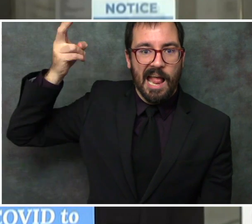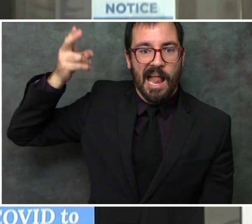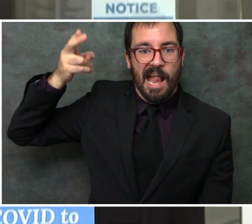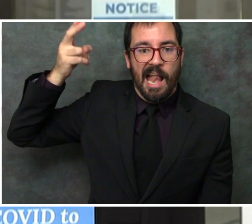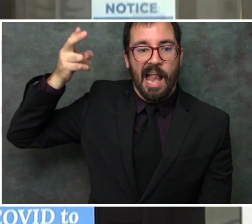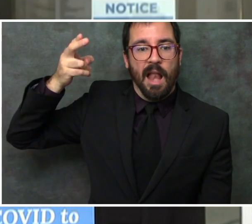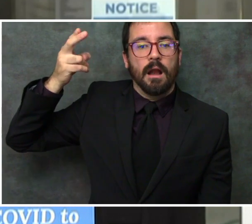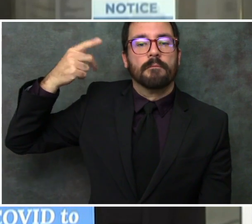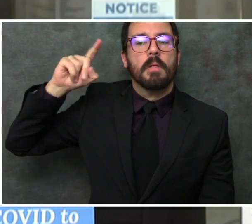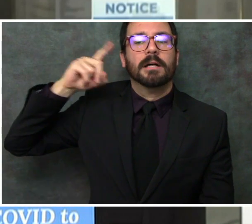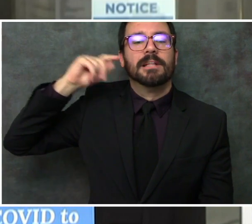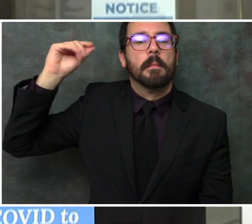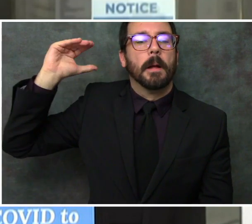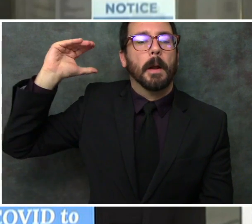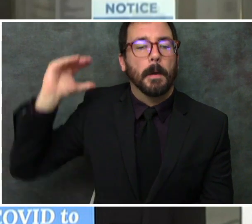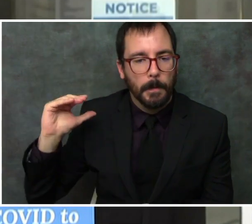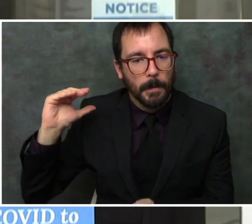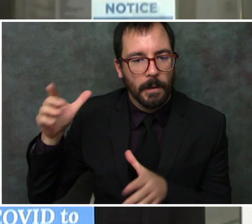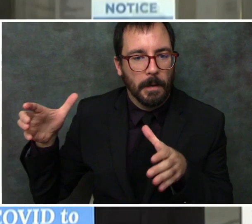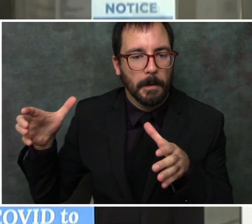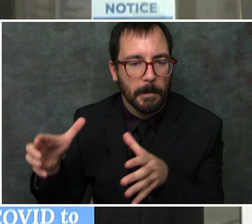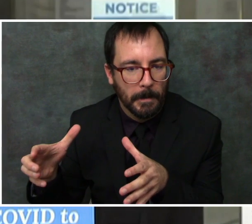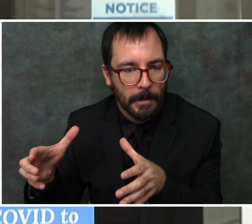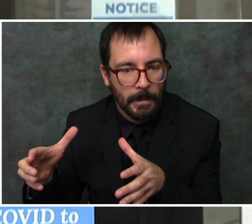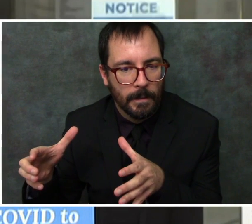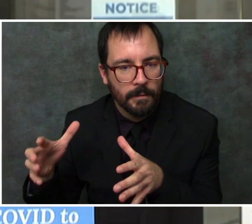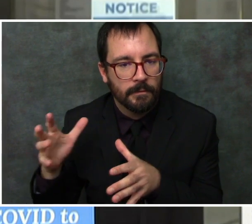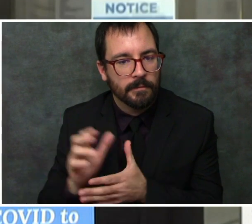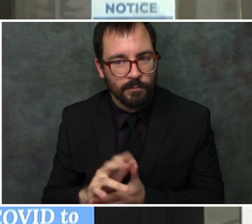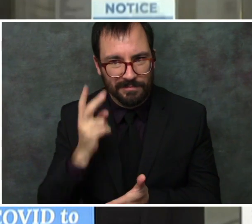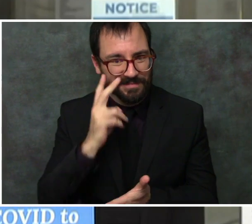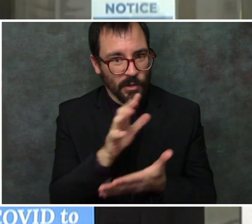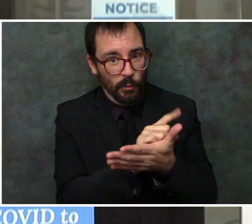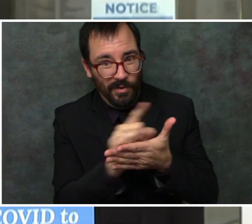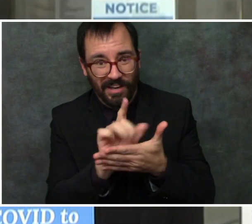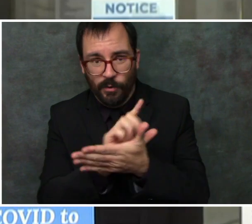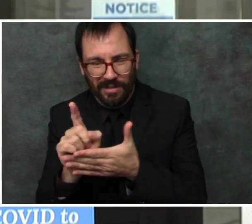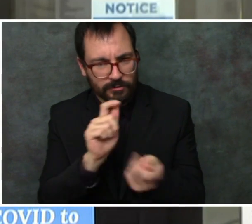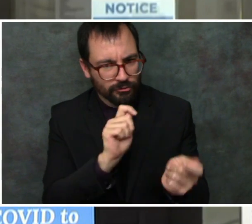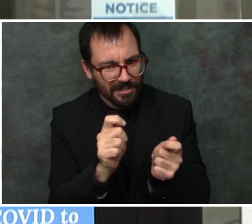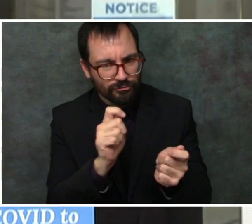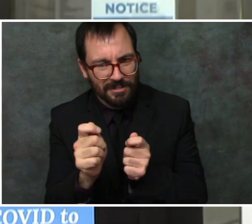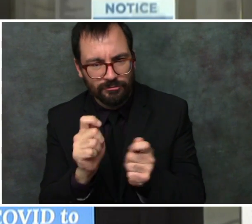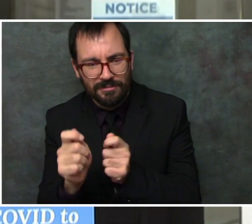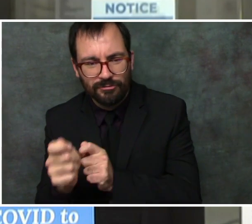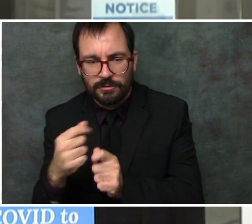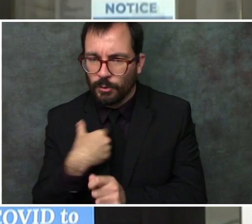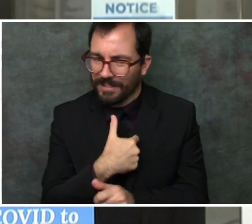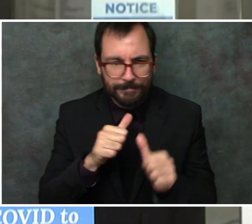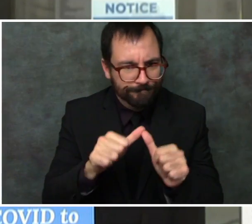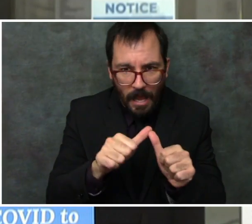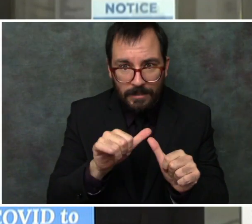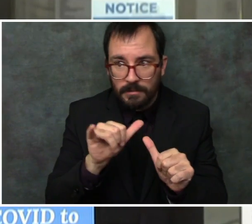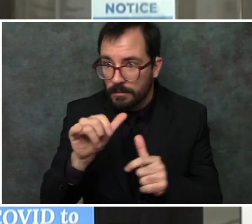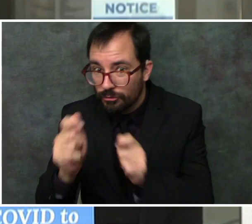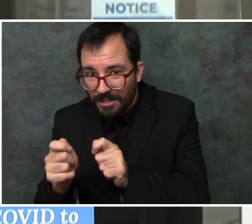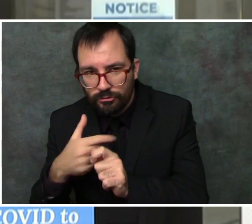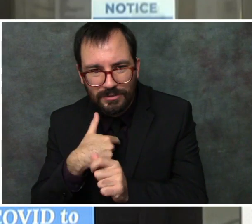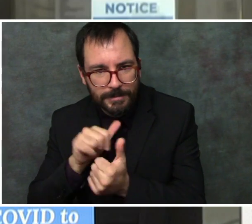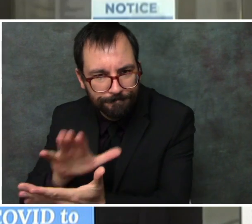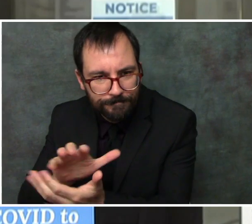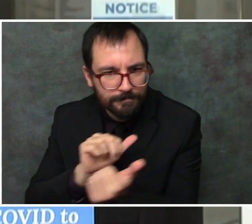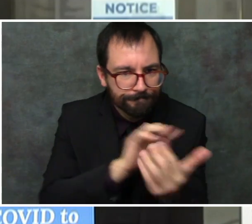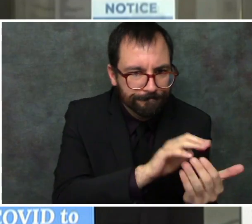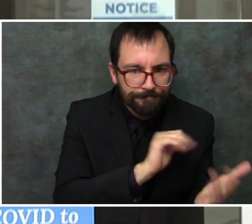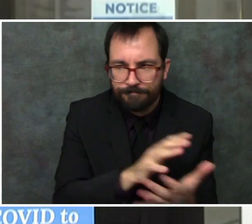to week. We continue to respond to this activity to make sure that we can get folks access to the care they need, with testing resources,